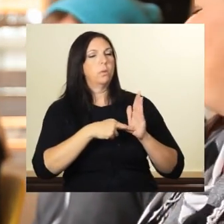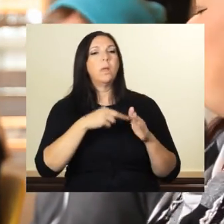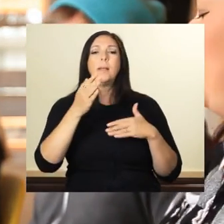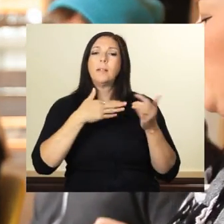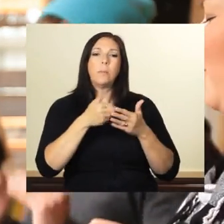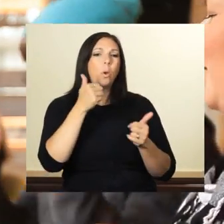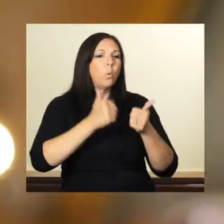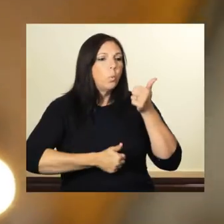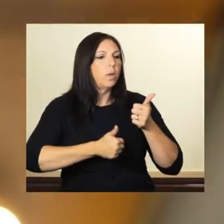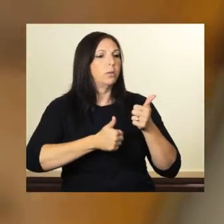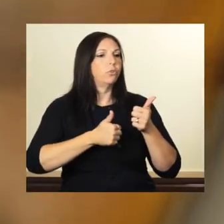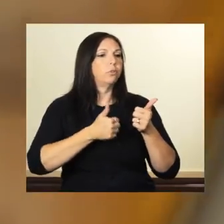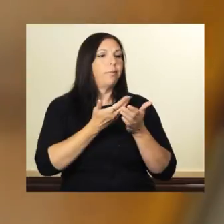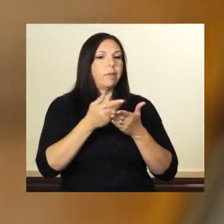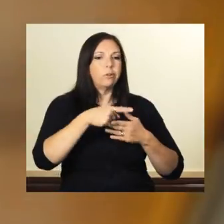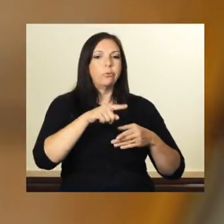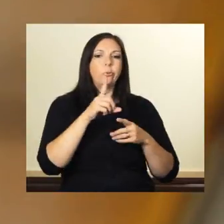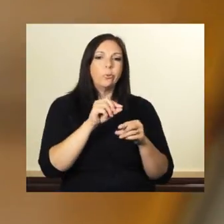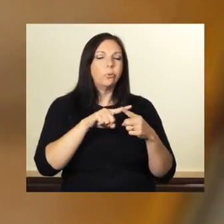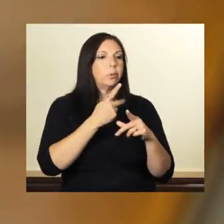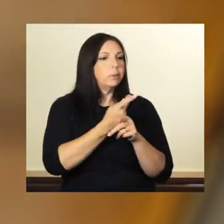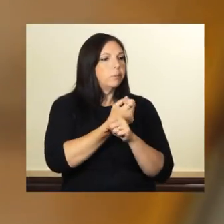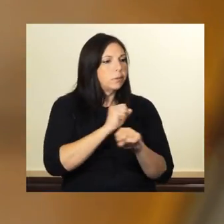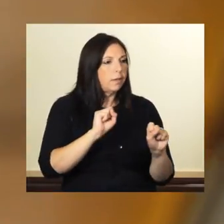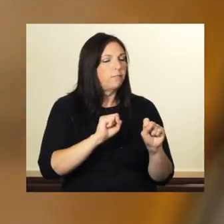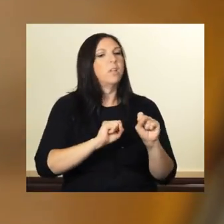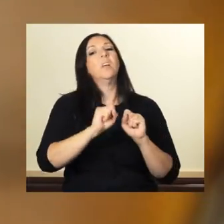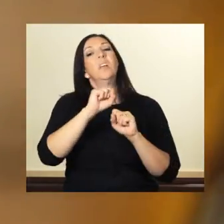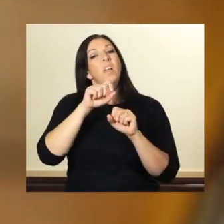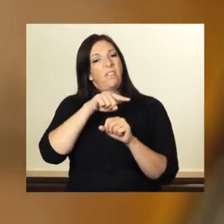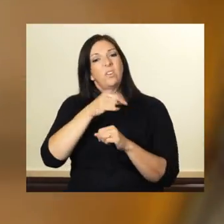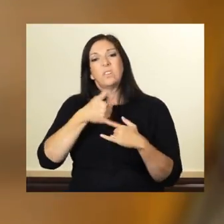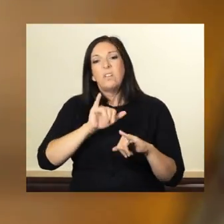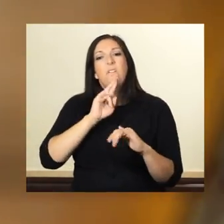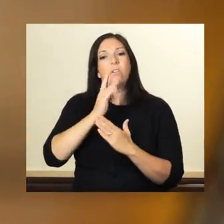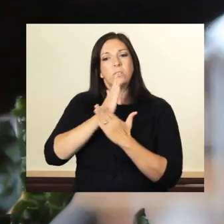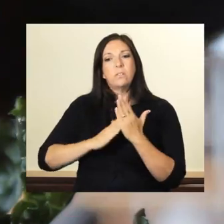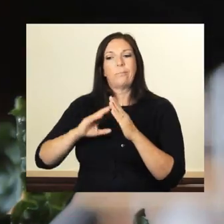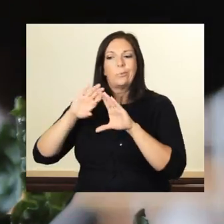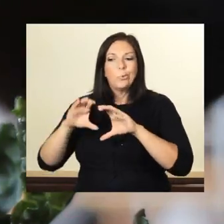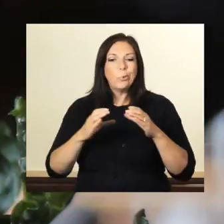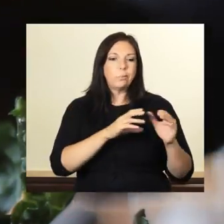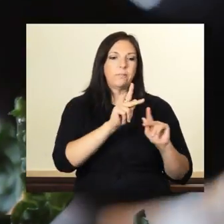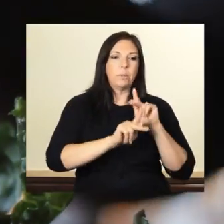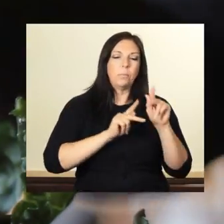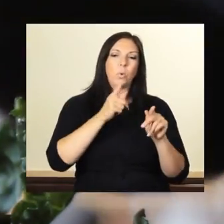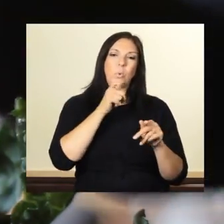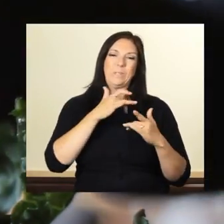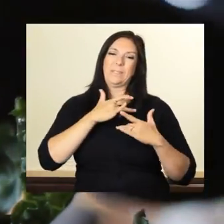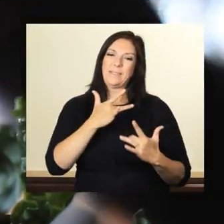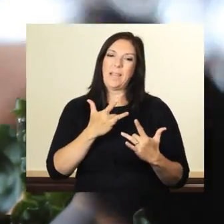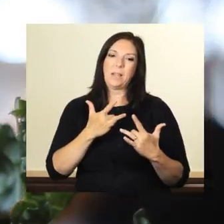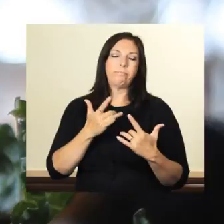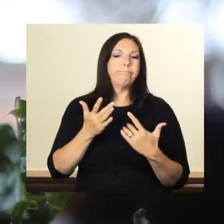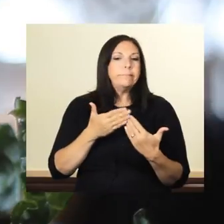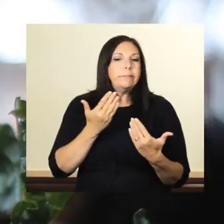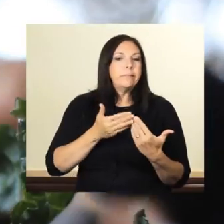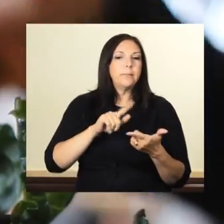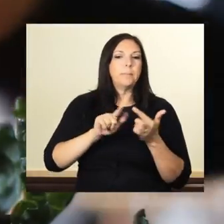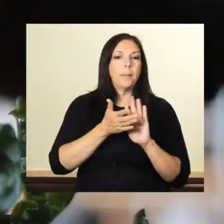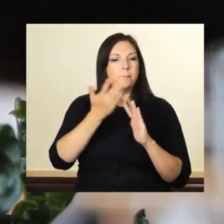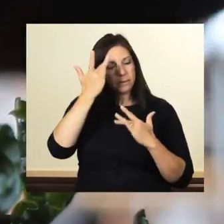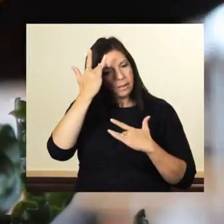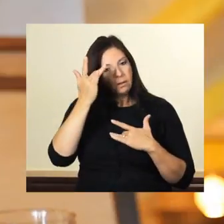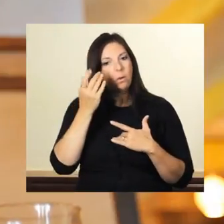what precautions are taken to ensure their safety, certain segments of the population are still more prone to becoming sick or